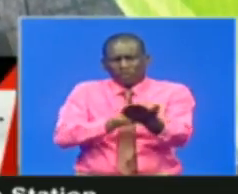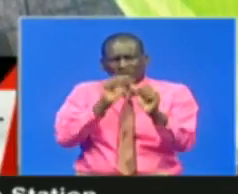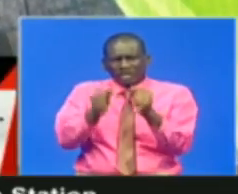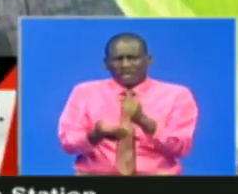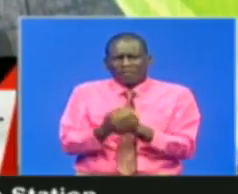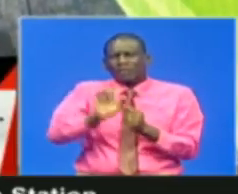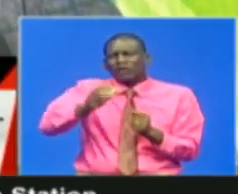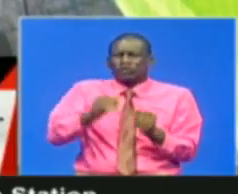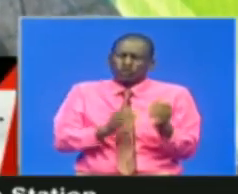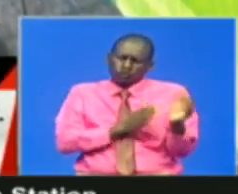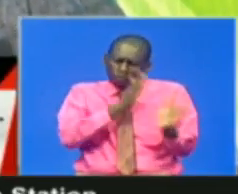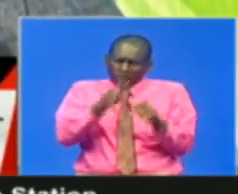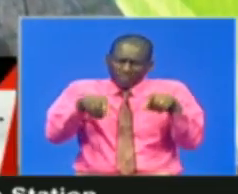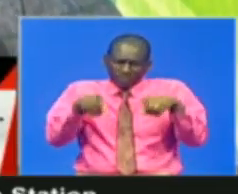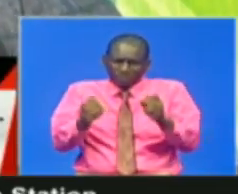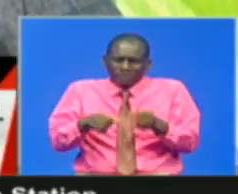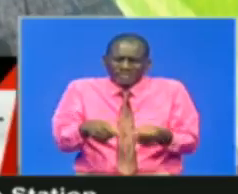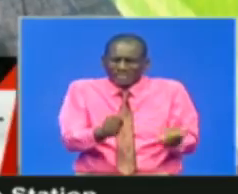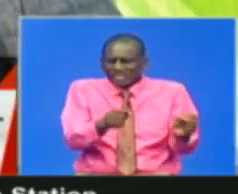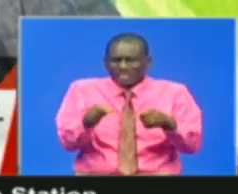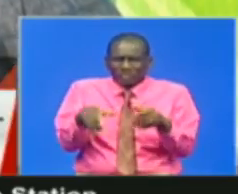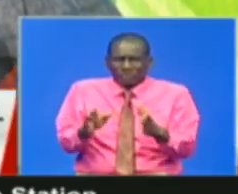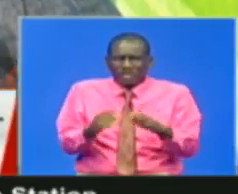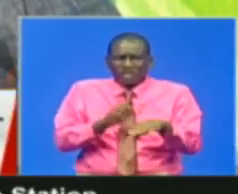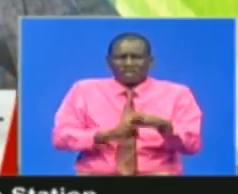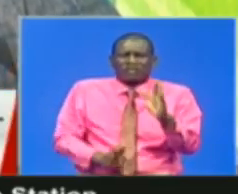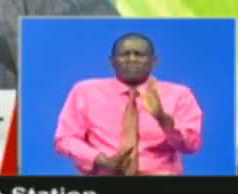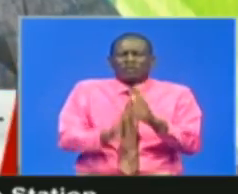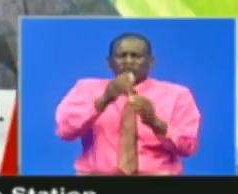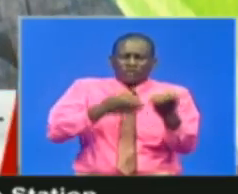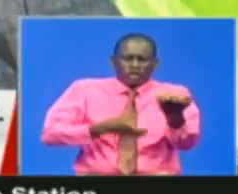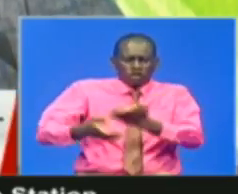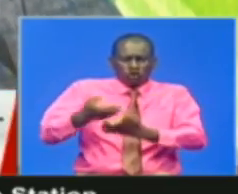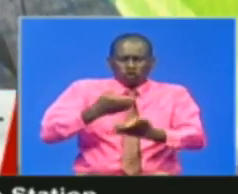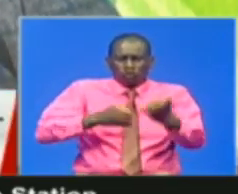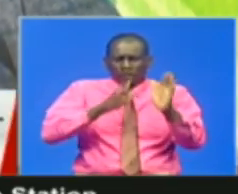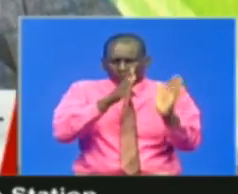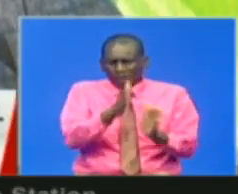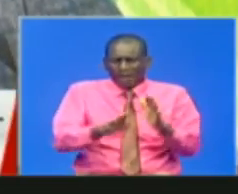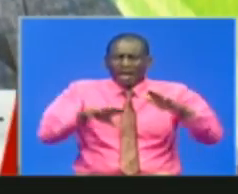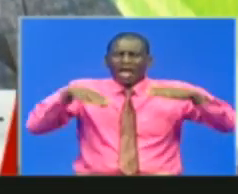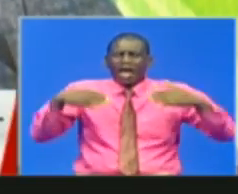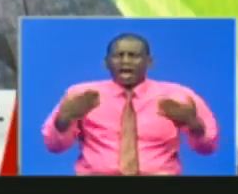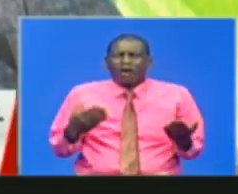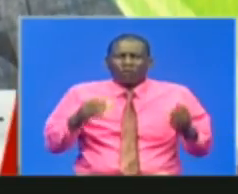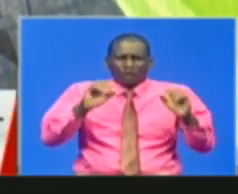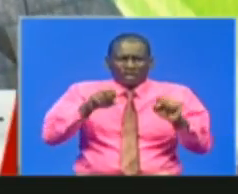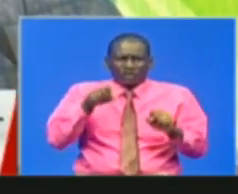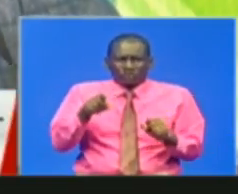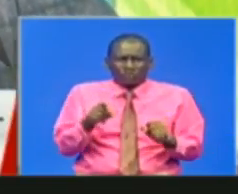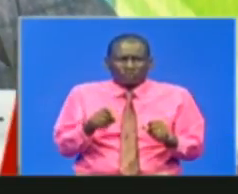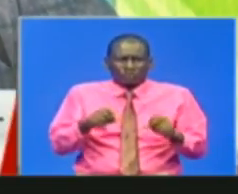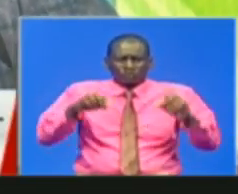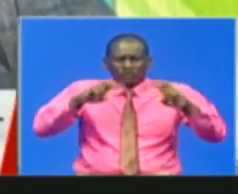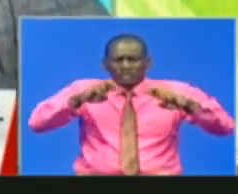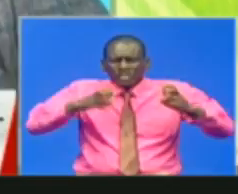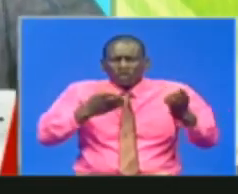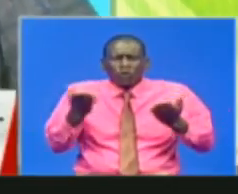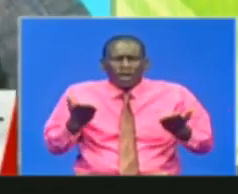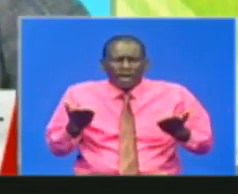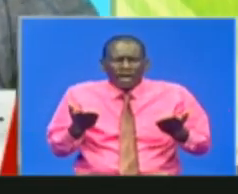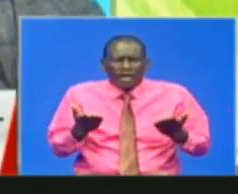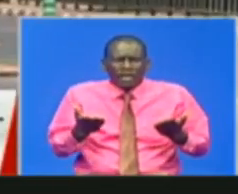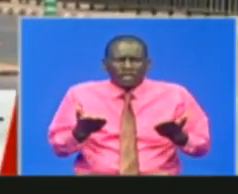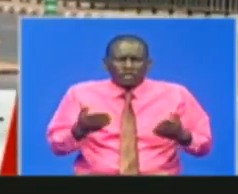in structuring themselves strategically when you're developing economic plans on how do you look at where to